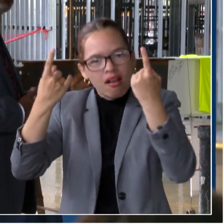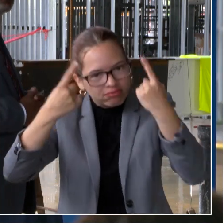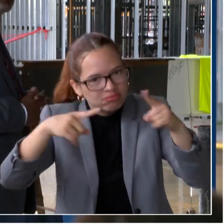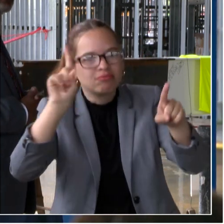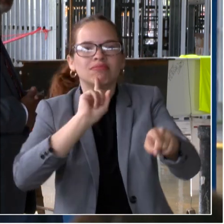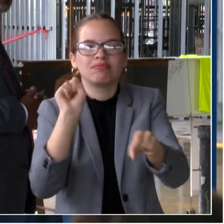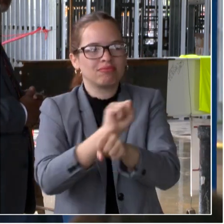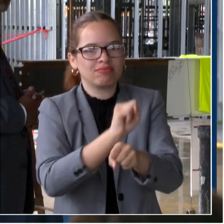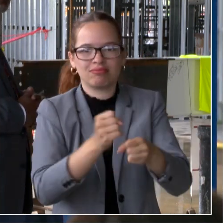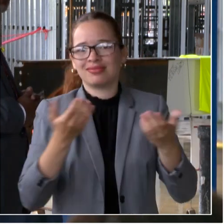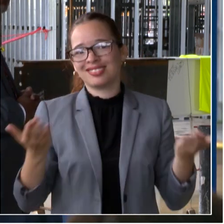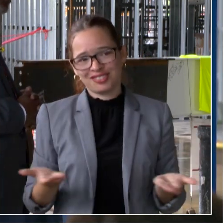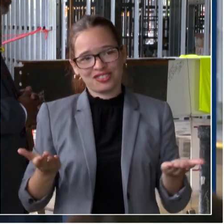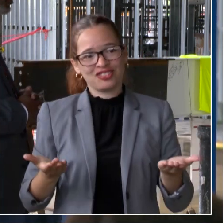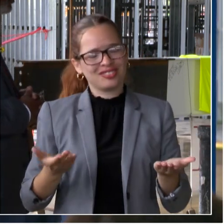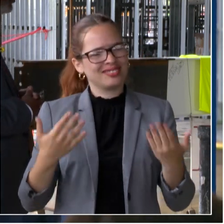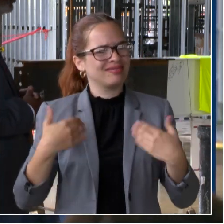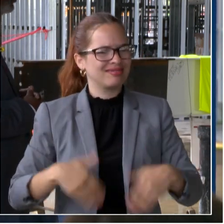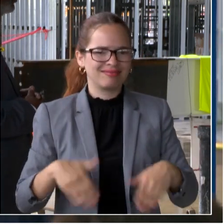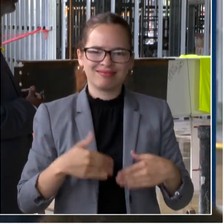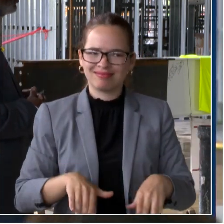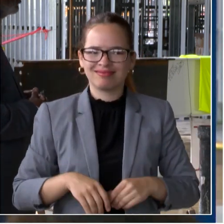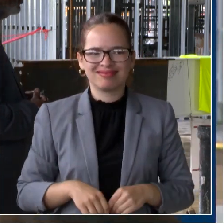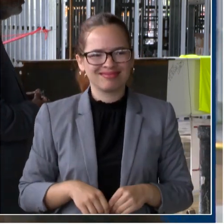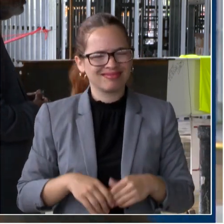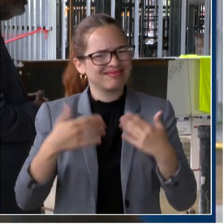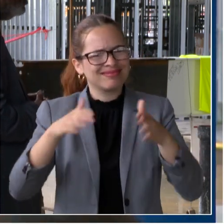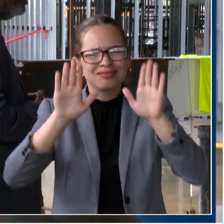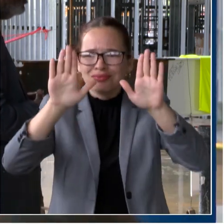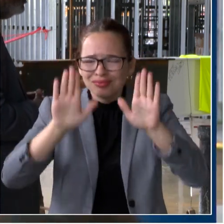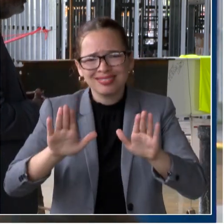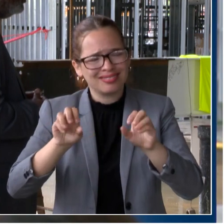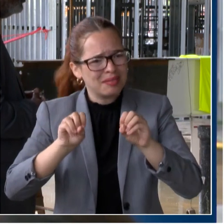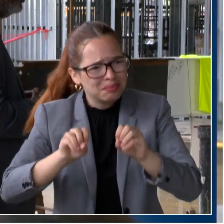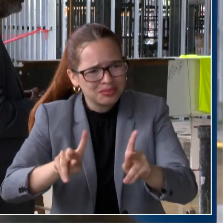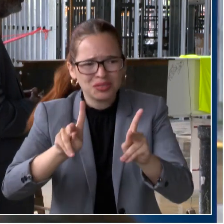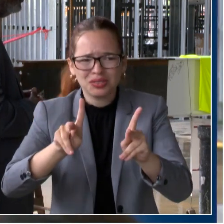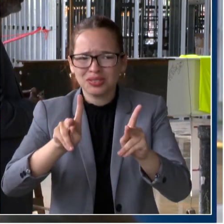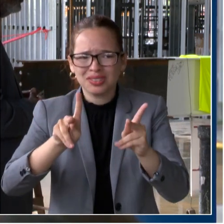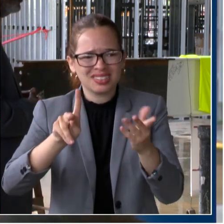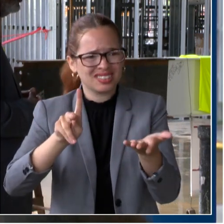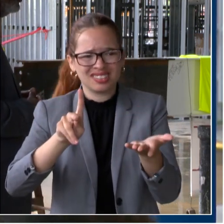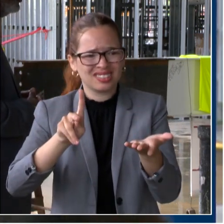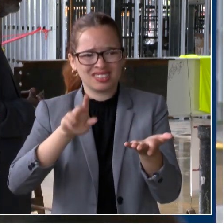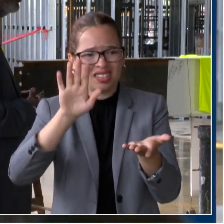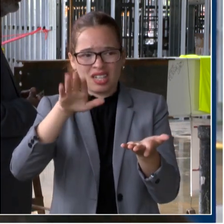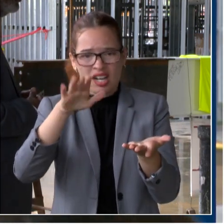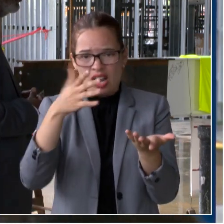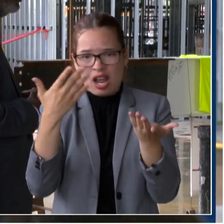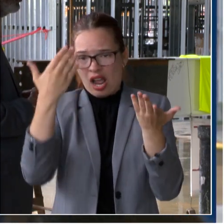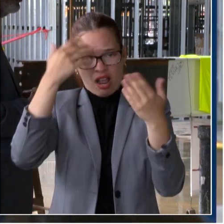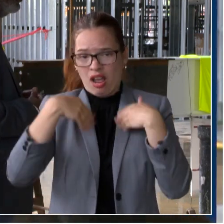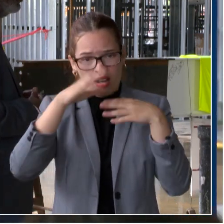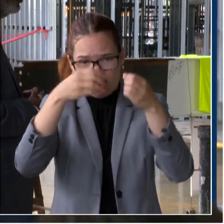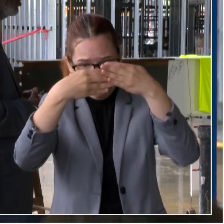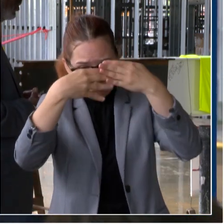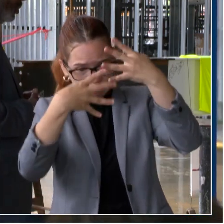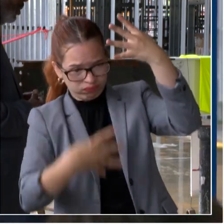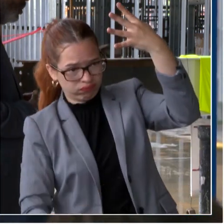we are here today and now making happen what we might not have happened, and that is